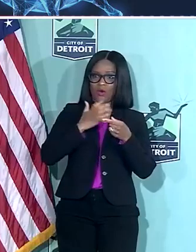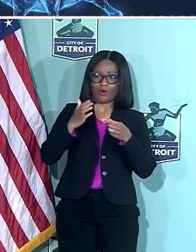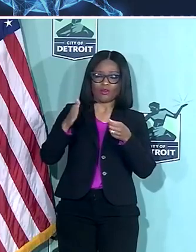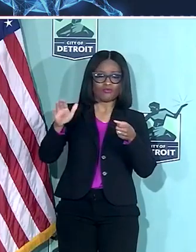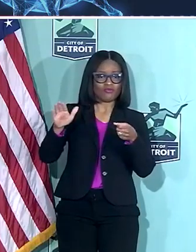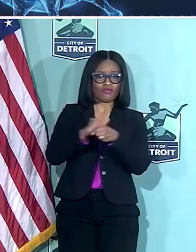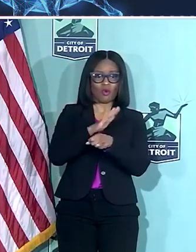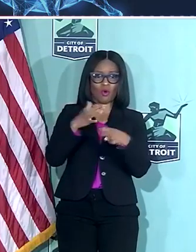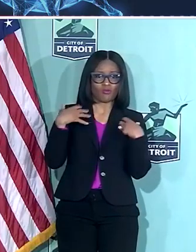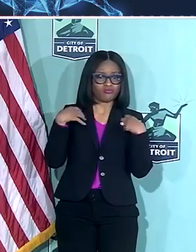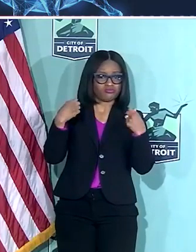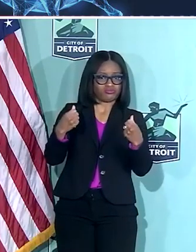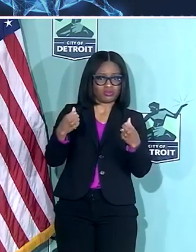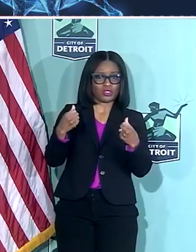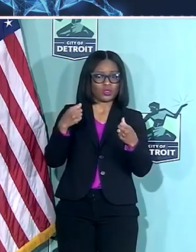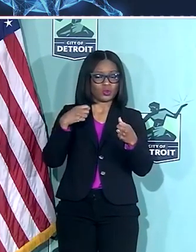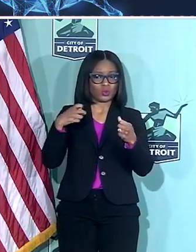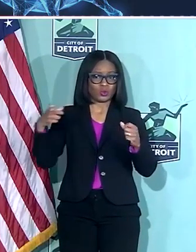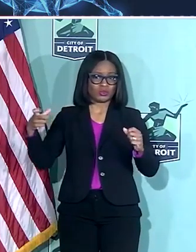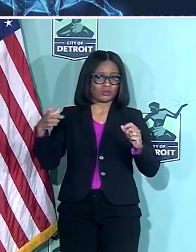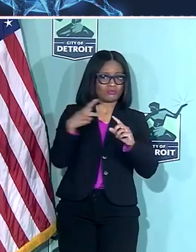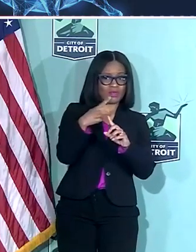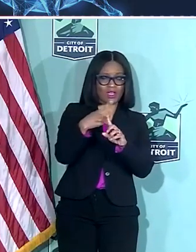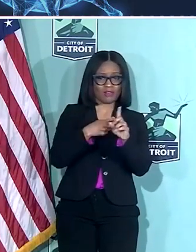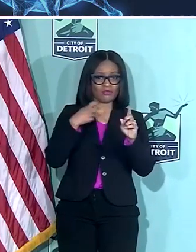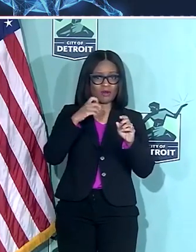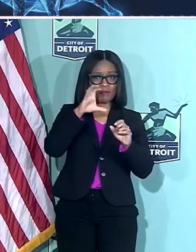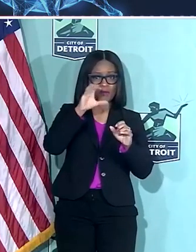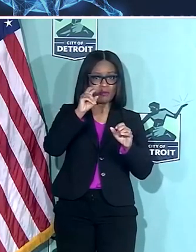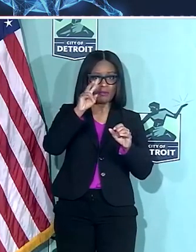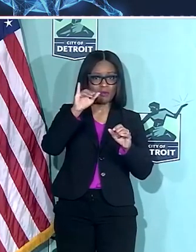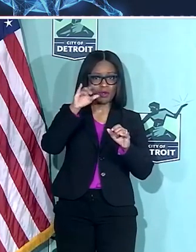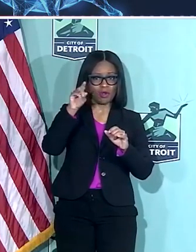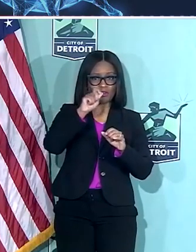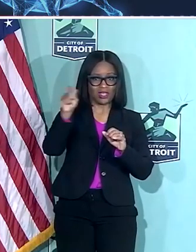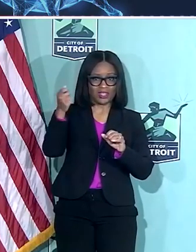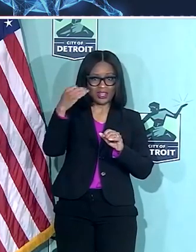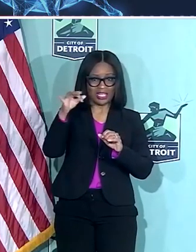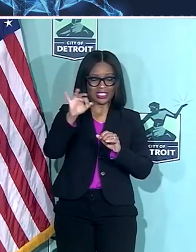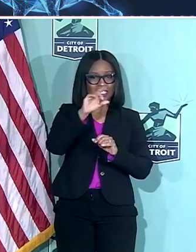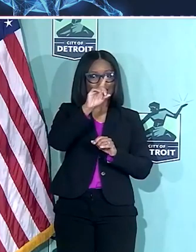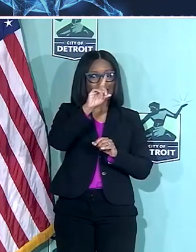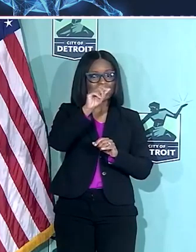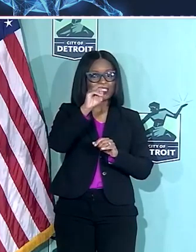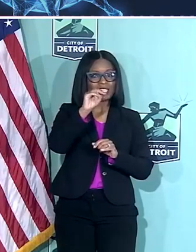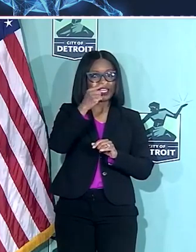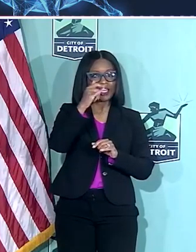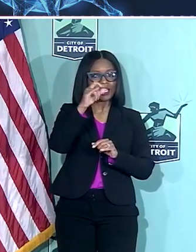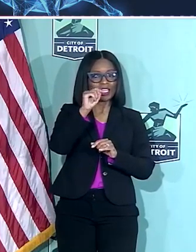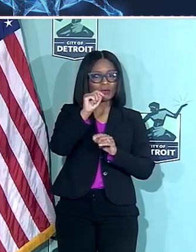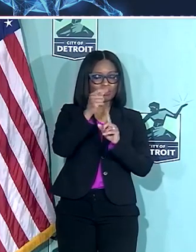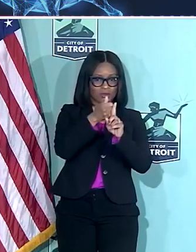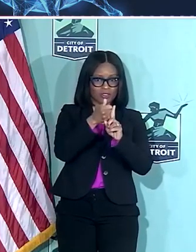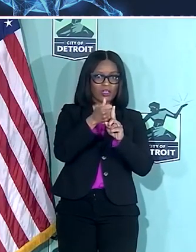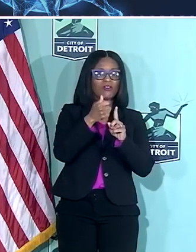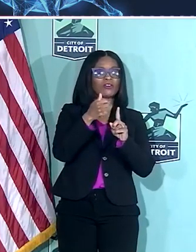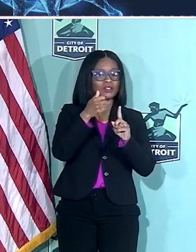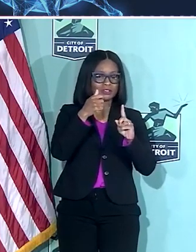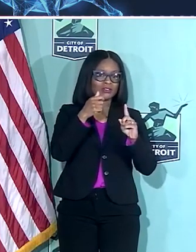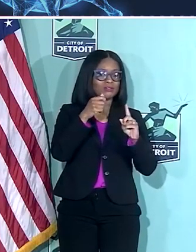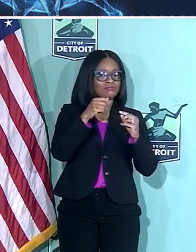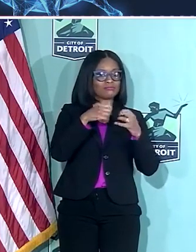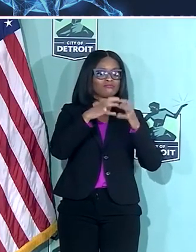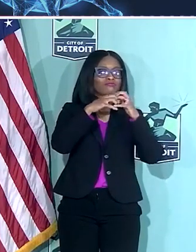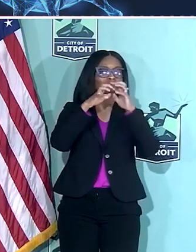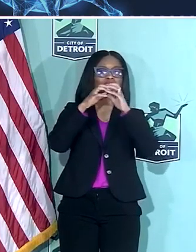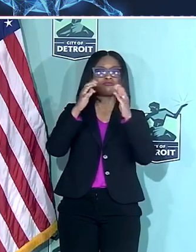come out of the other side of COVID-19. Dan Gilbert himself is a serial entrepreneur, and small business has been really at the heart